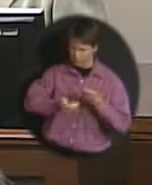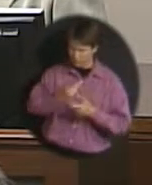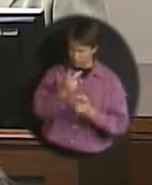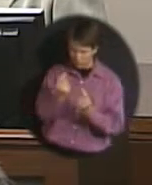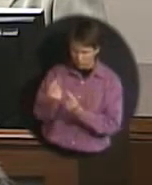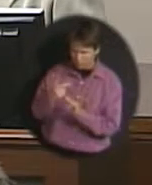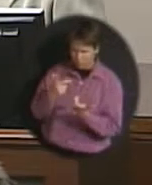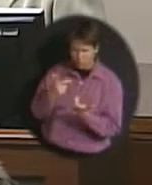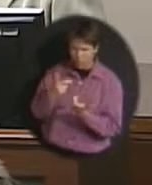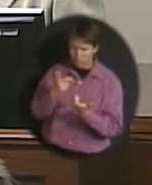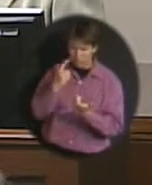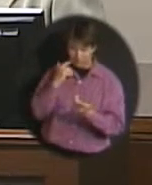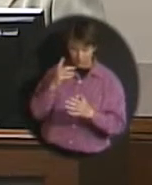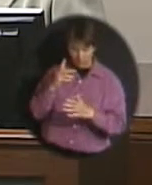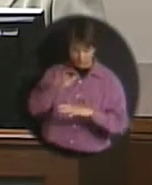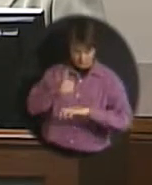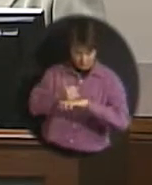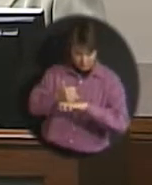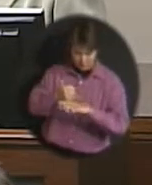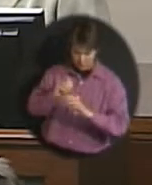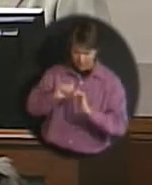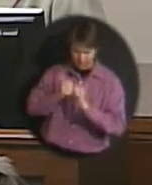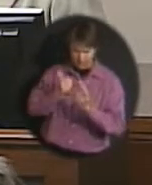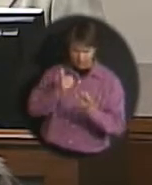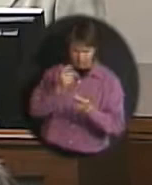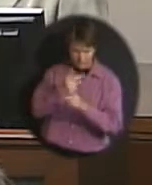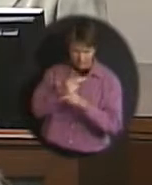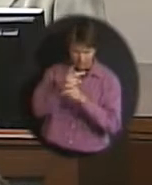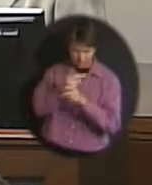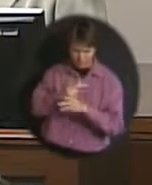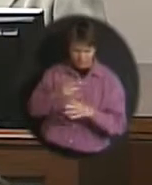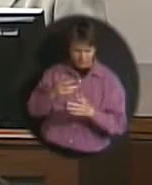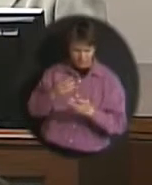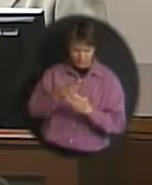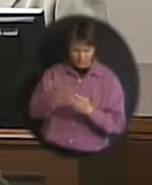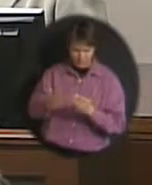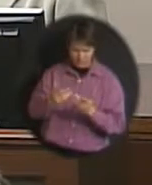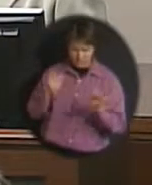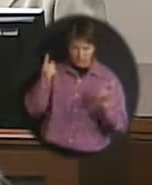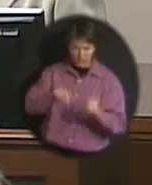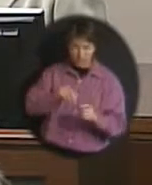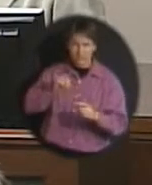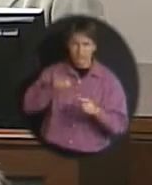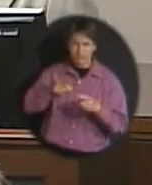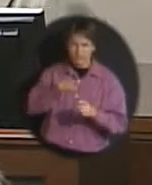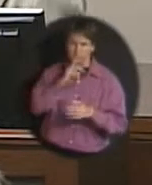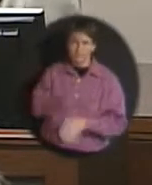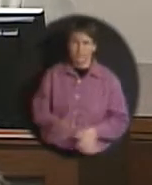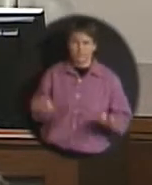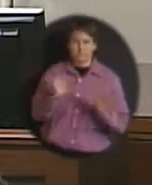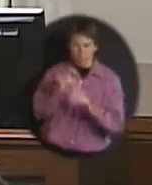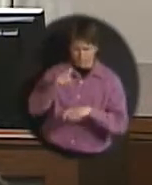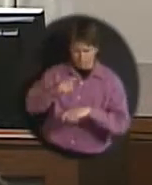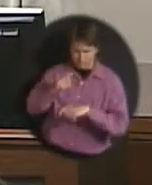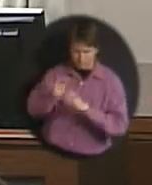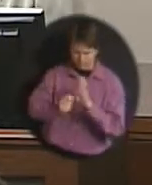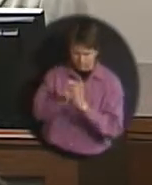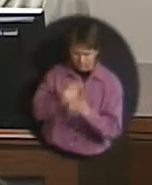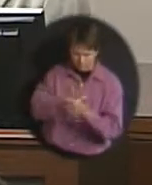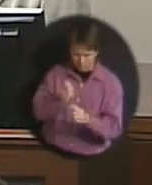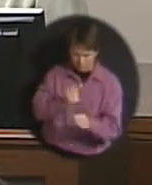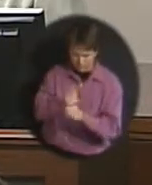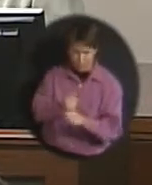there's precedence for how we handle these competitions that do occur during a very critical time of the school year. Good, thank you. We